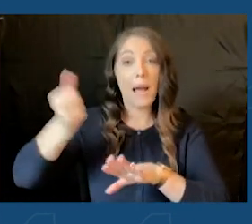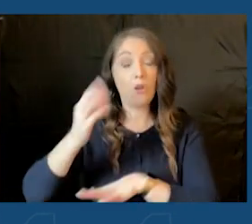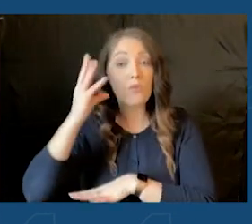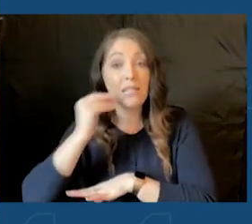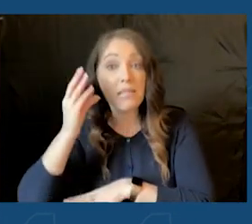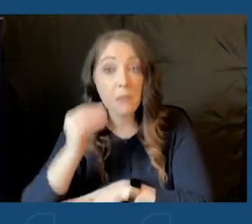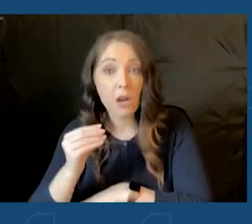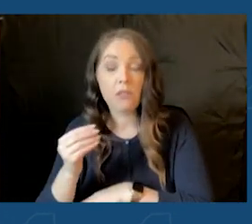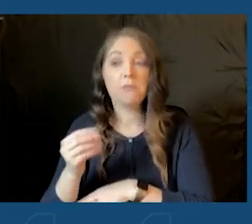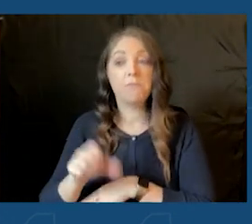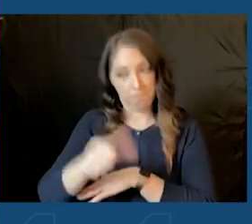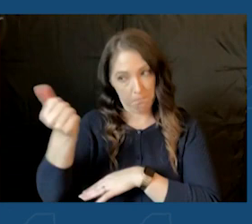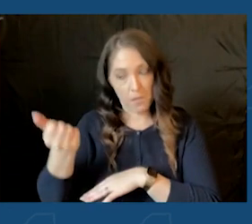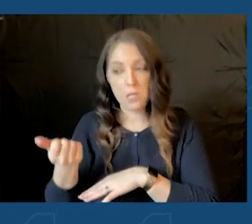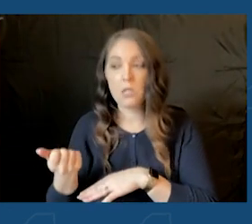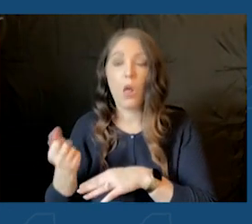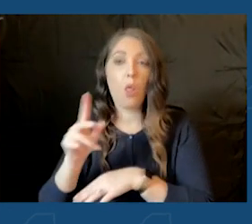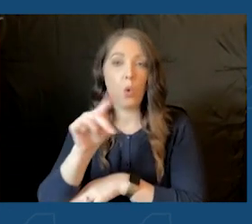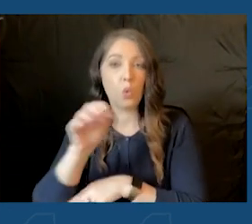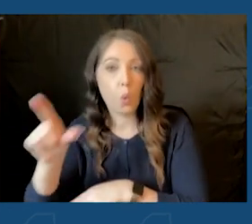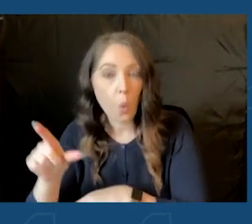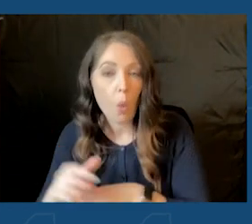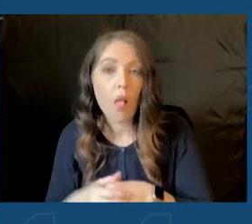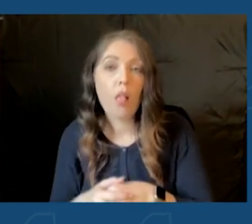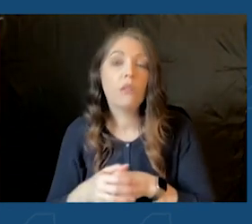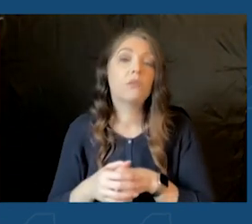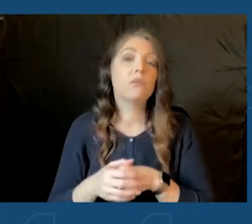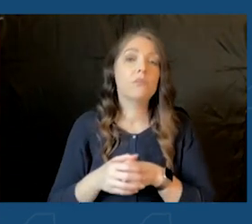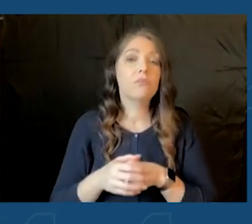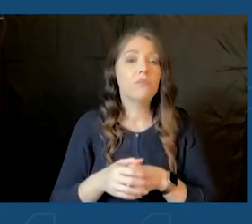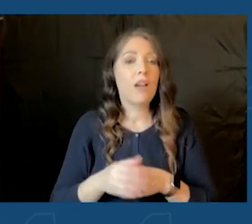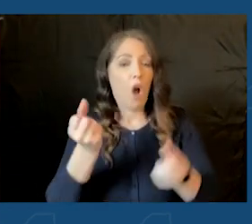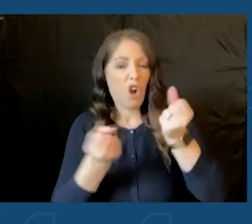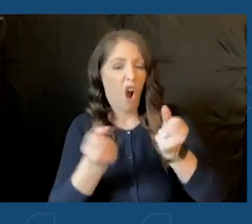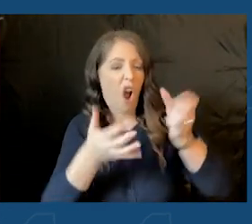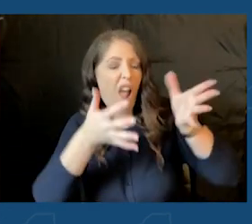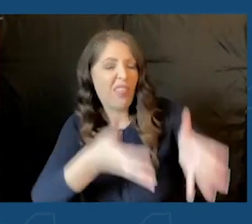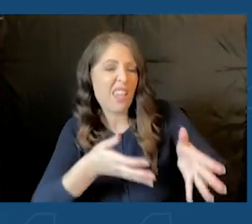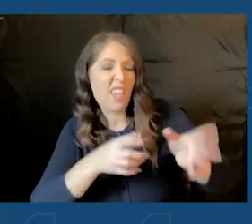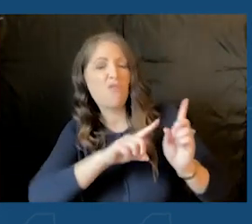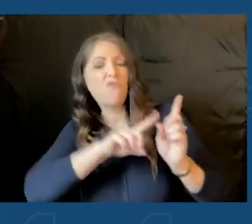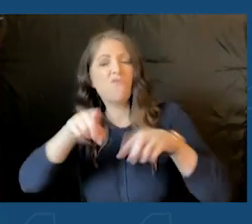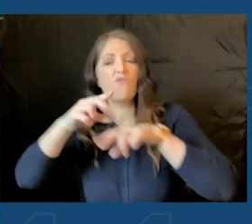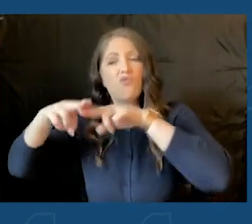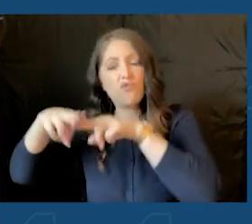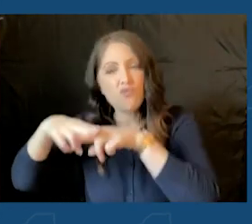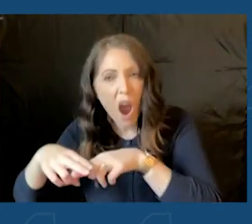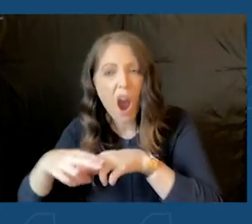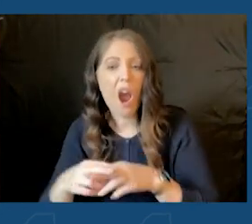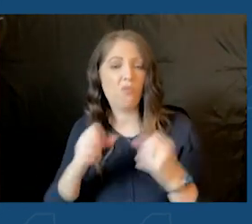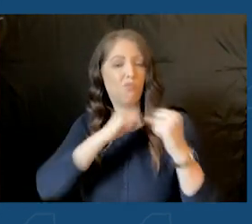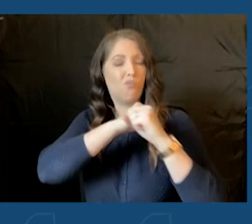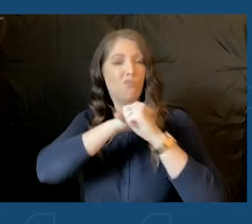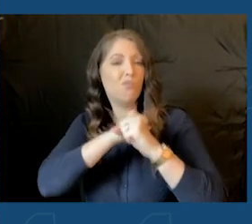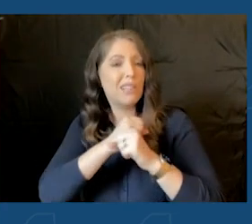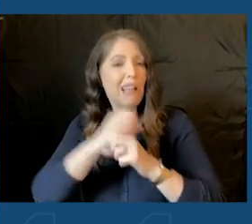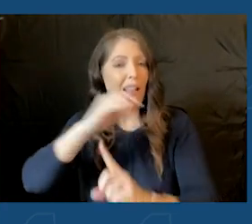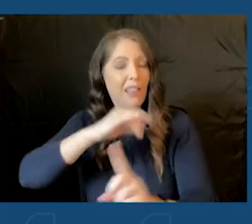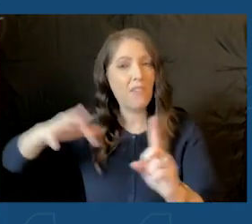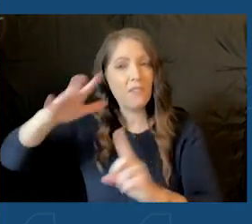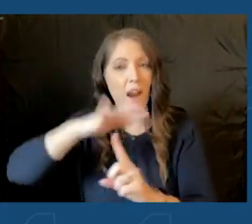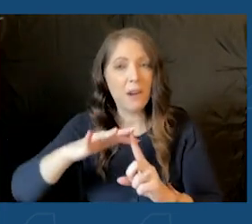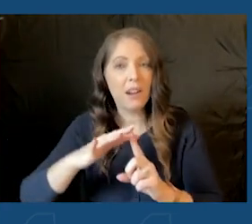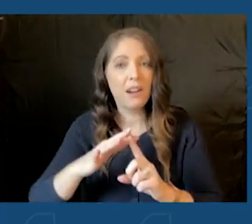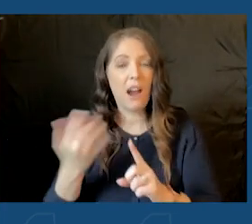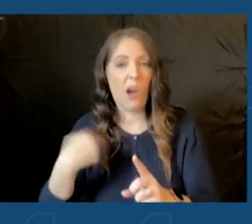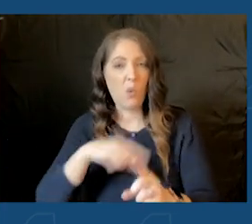You can get to work safely, and protecting the environment in the meantime. So we're going to stay focused on those issues. Dan, anything